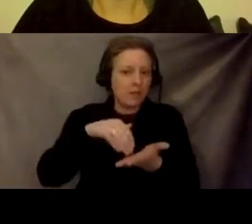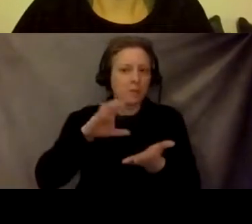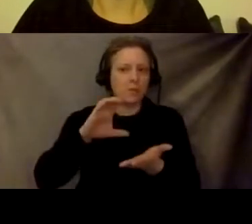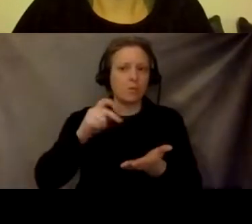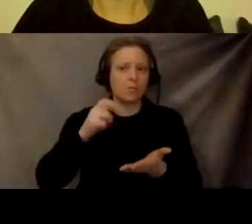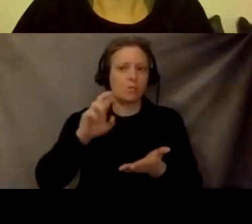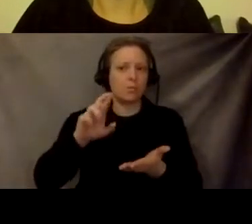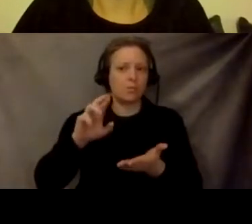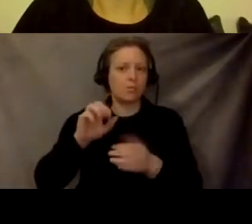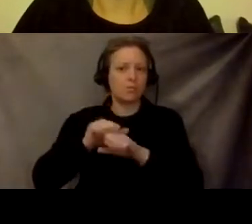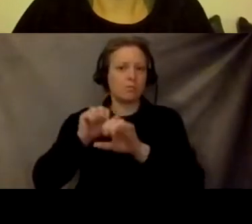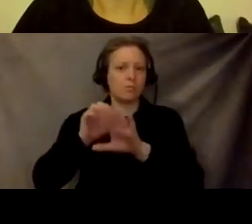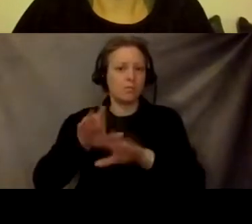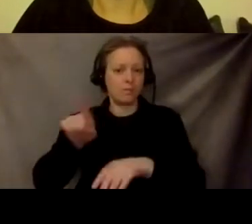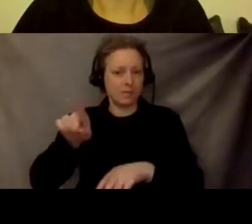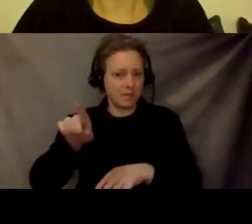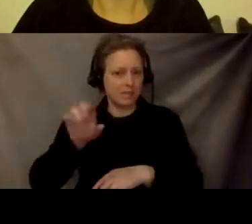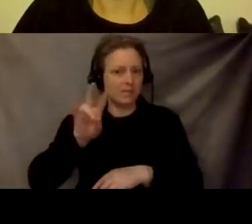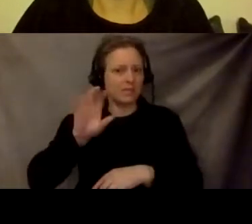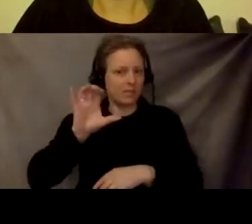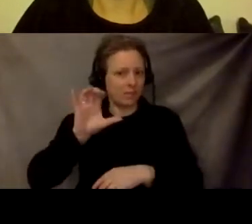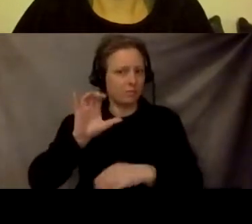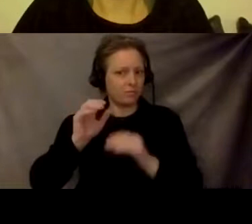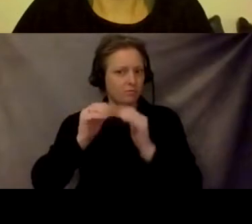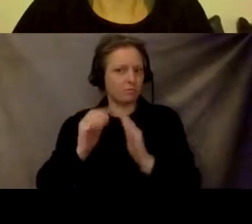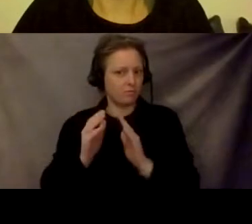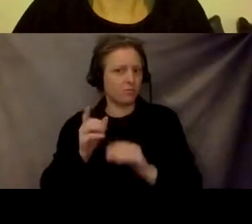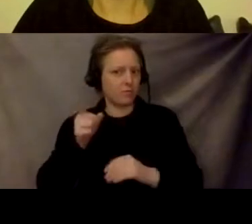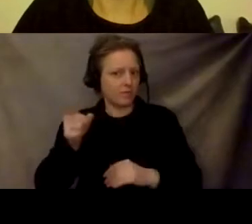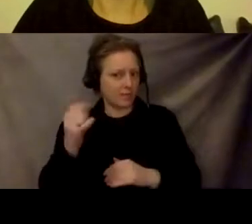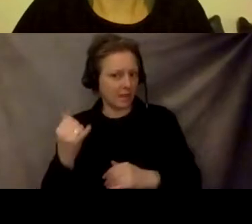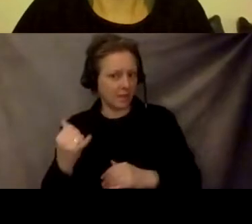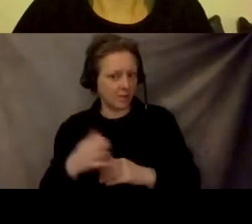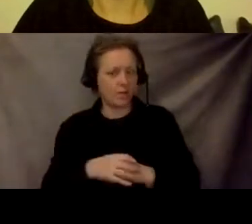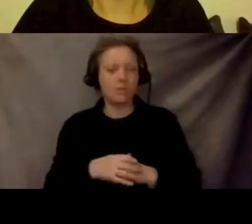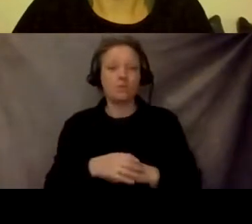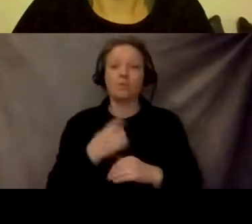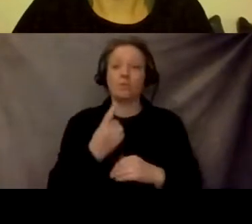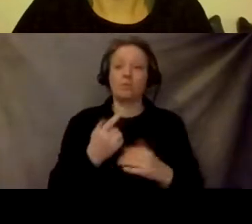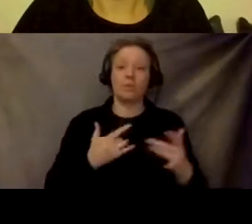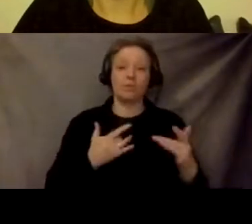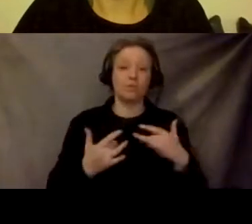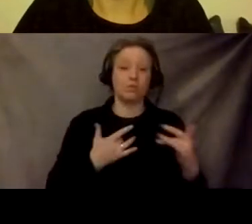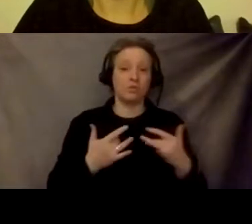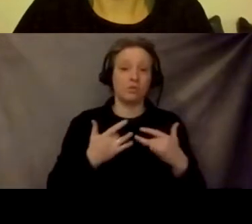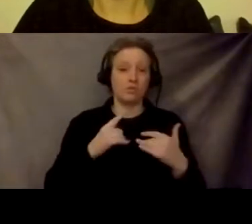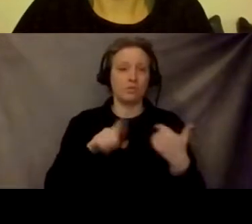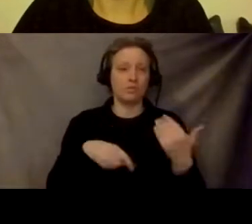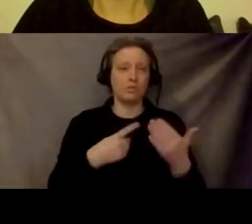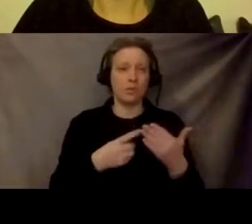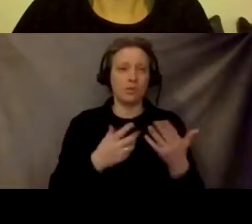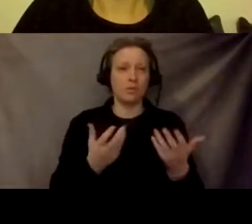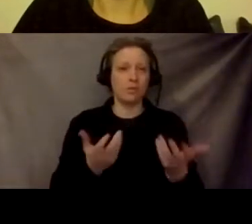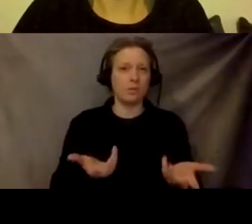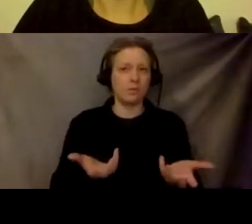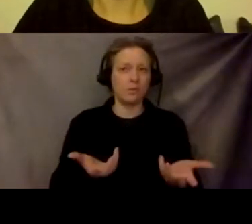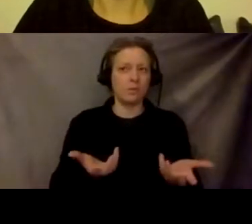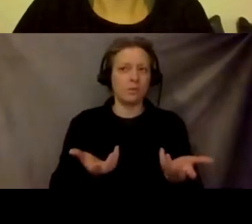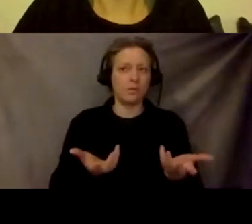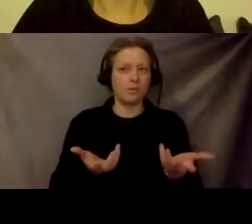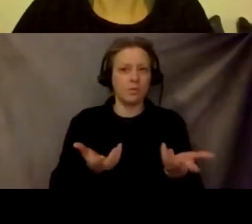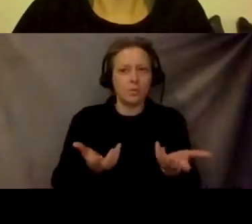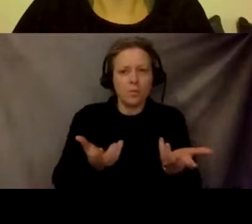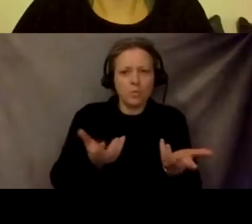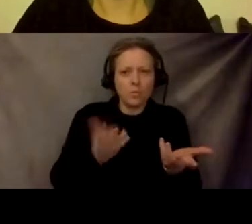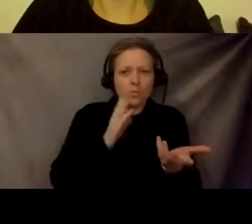3,700 dwellings at a minimum. So one concern I had has to do with what are we going to do for these residents who are now going to